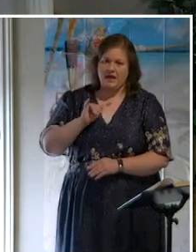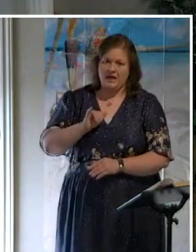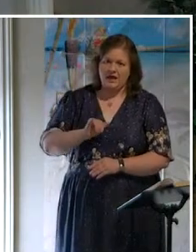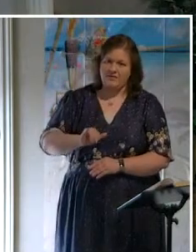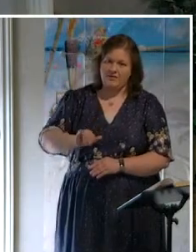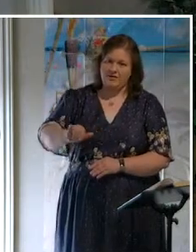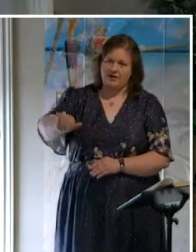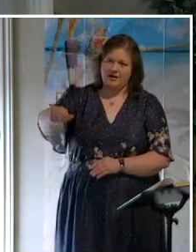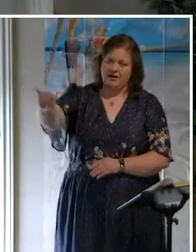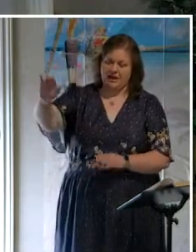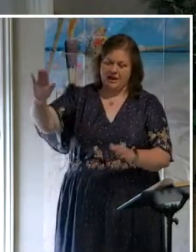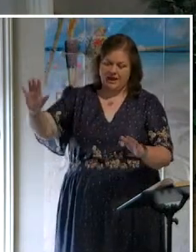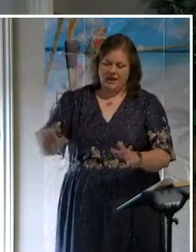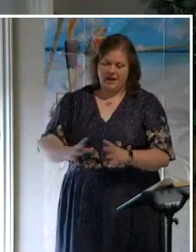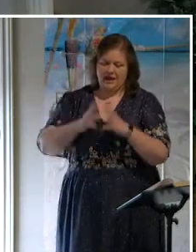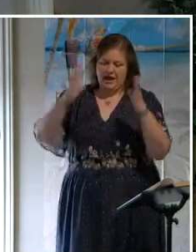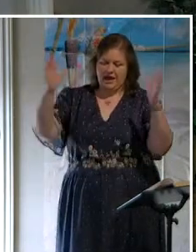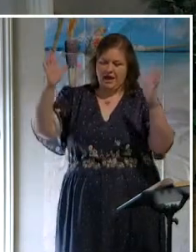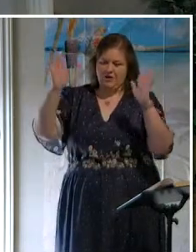be.